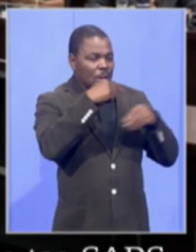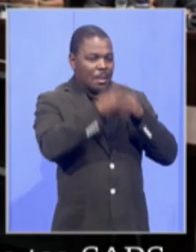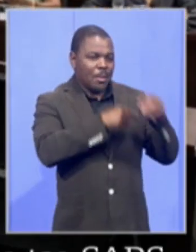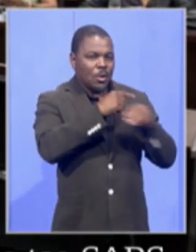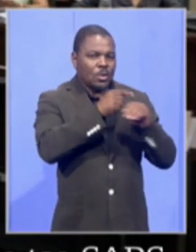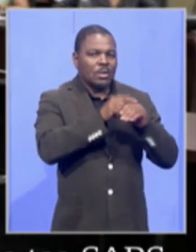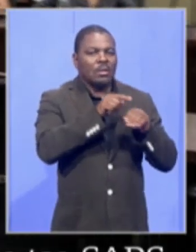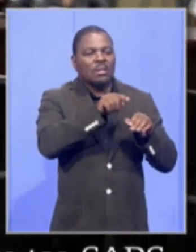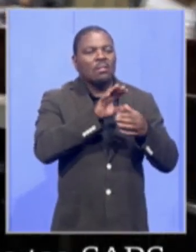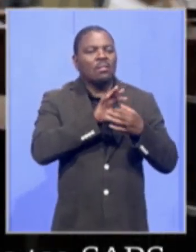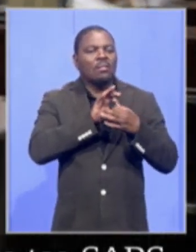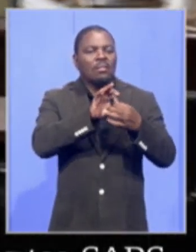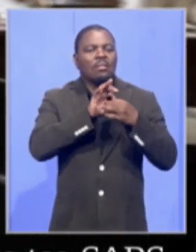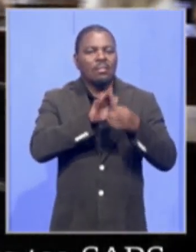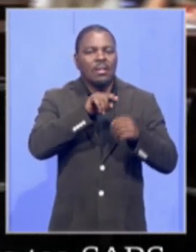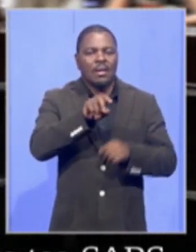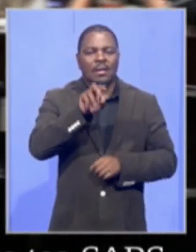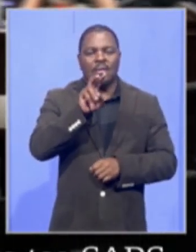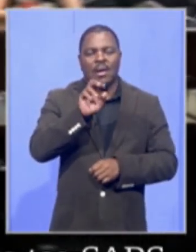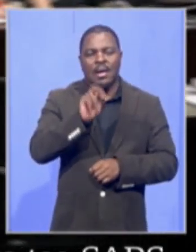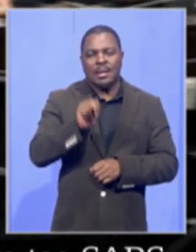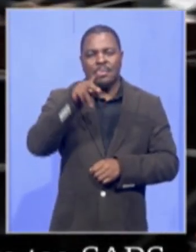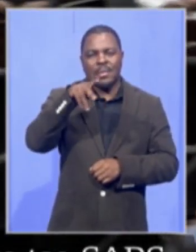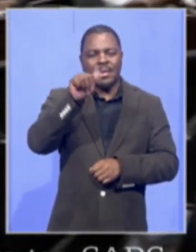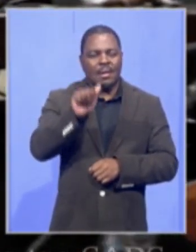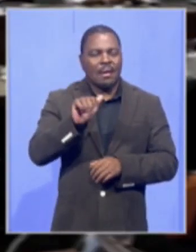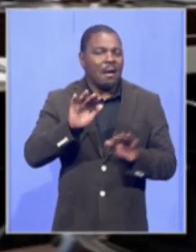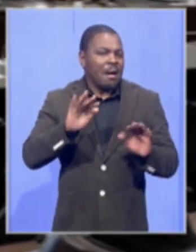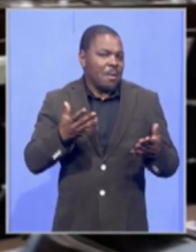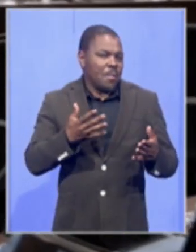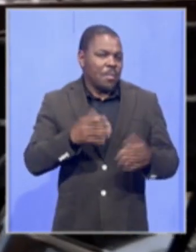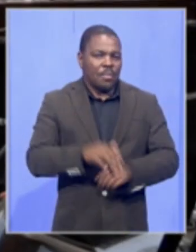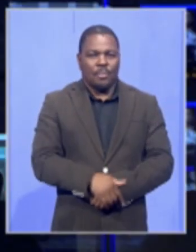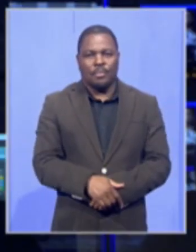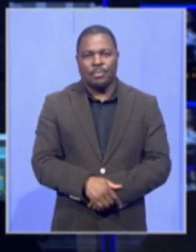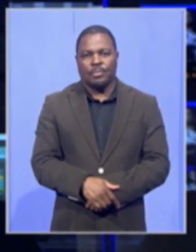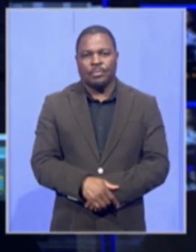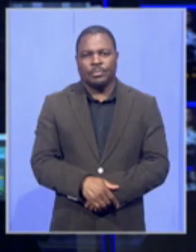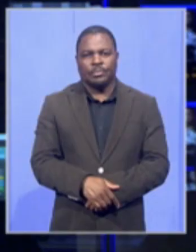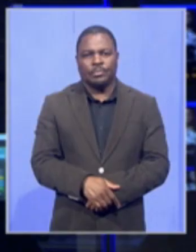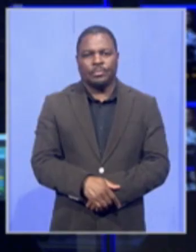le tsamaiso ya lekala la naha la botjhotjhisi NPA.